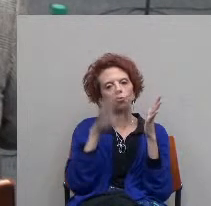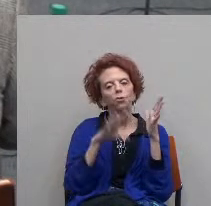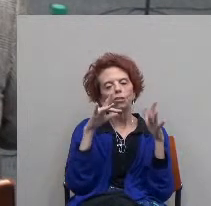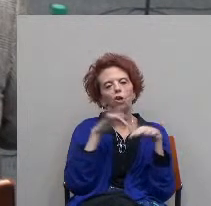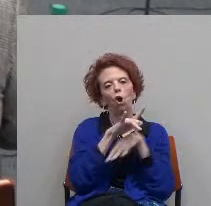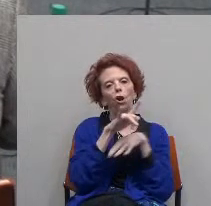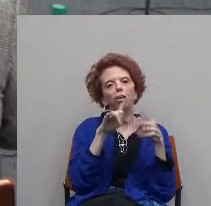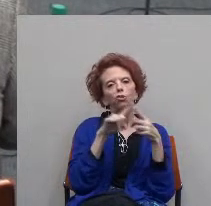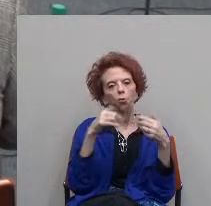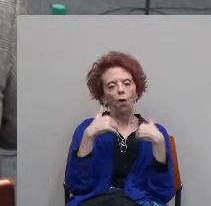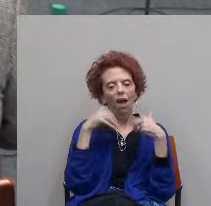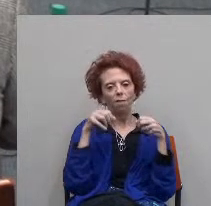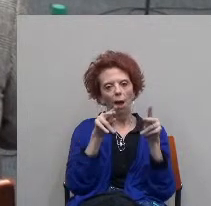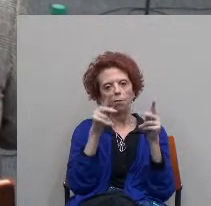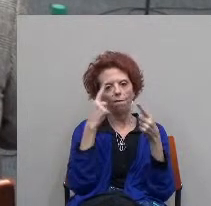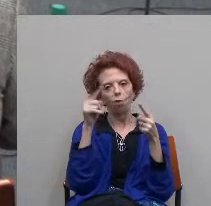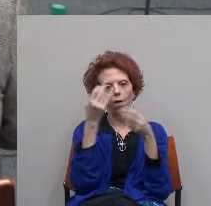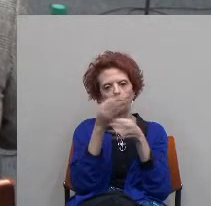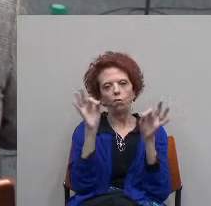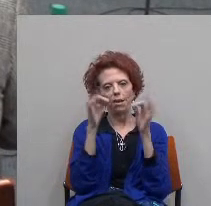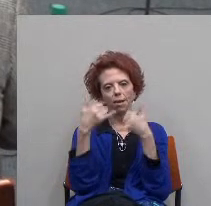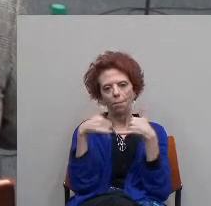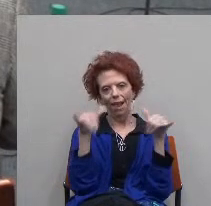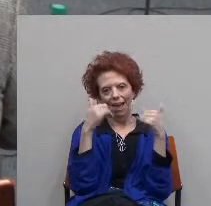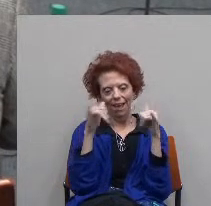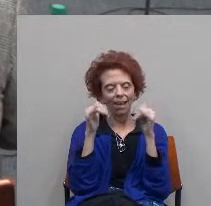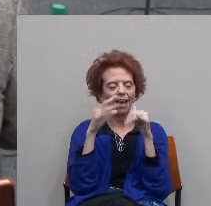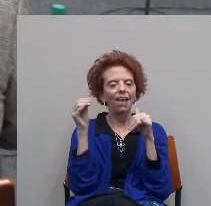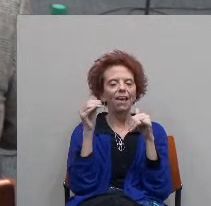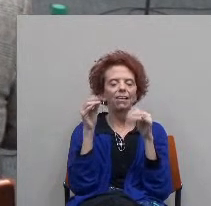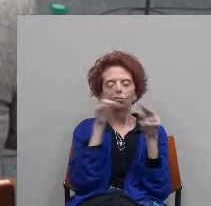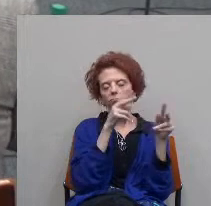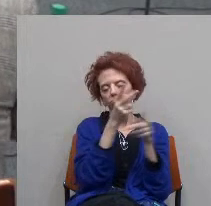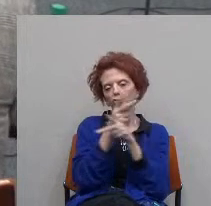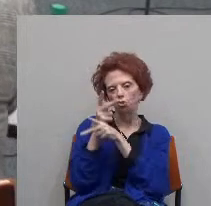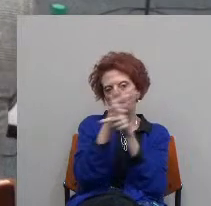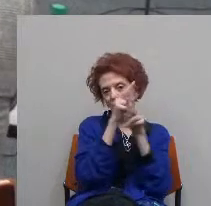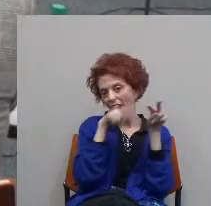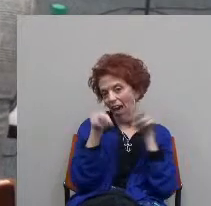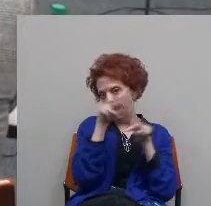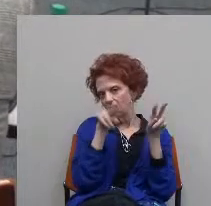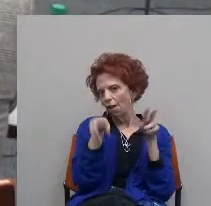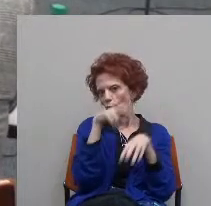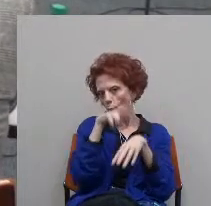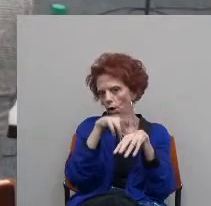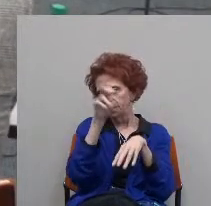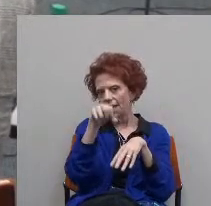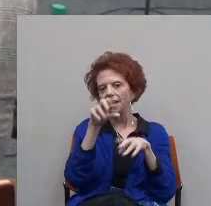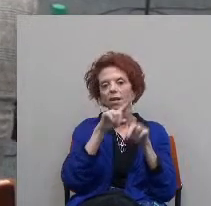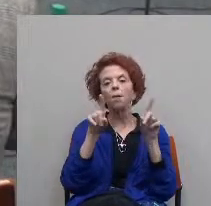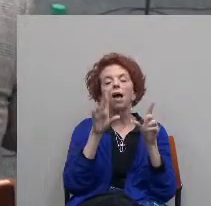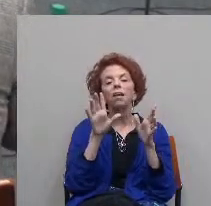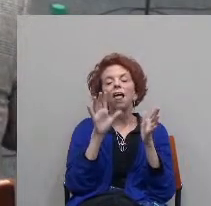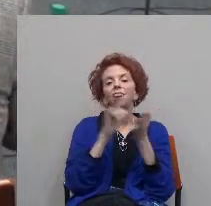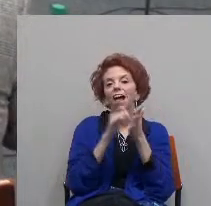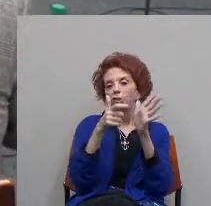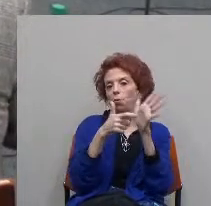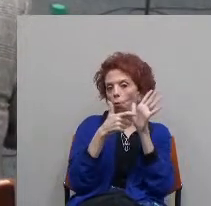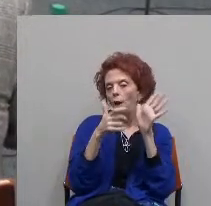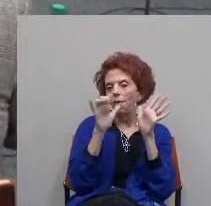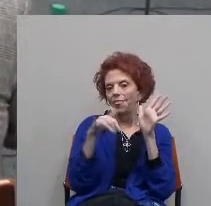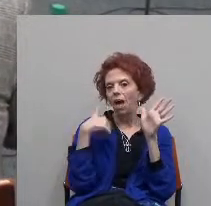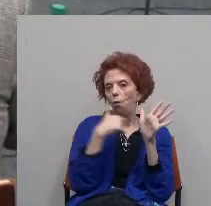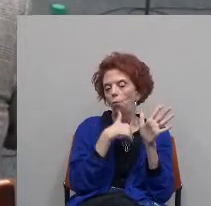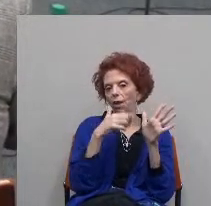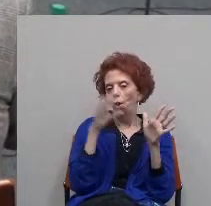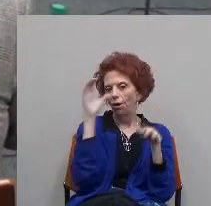early grades to have opportunities to have free play with supervision, of course. So that is a requirement